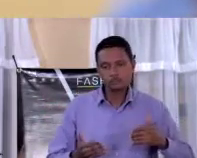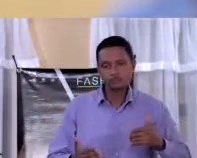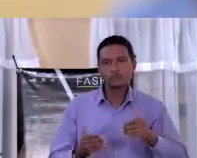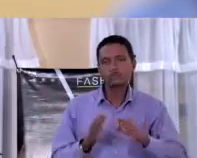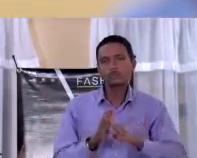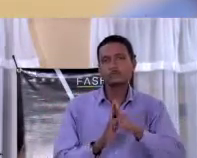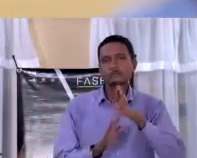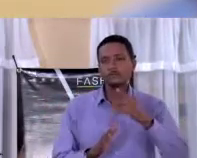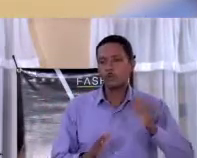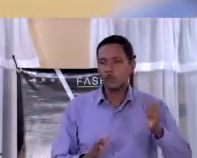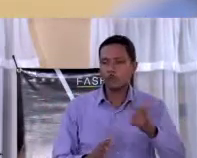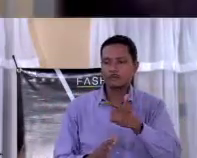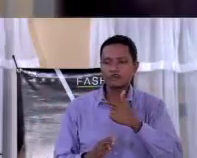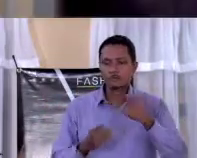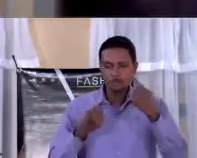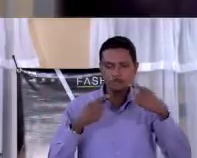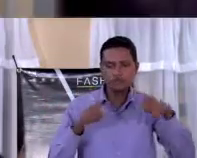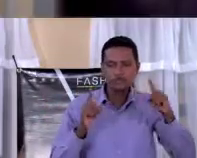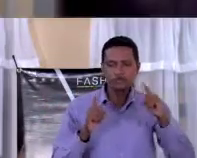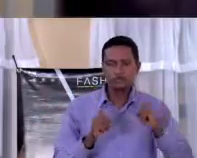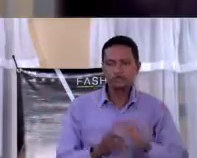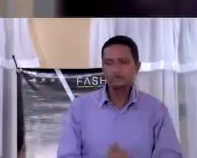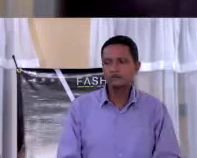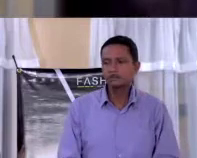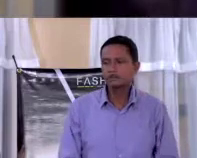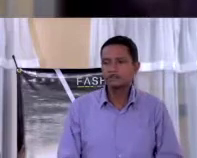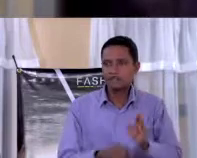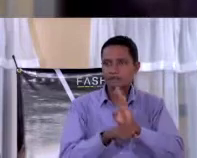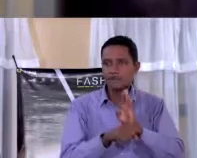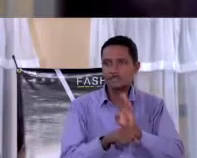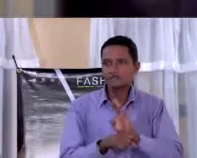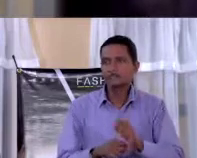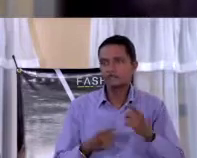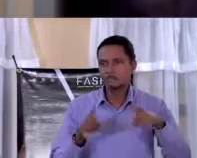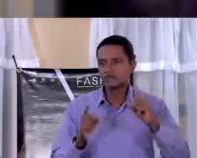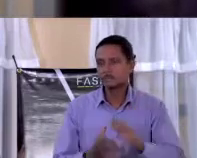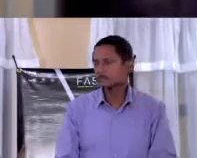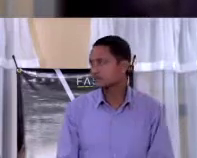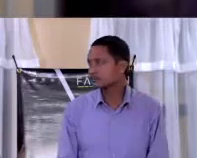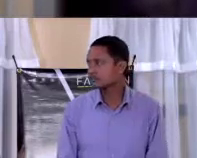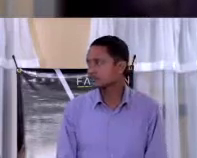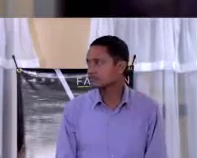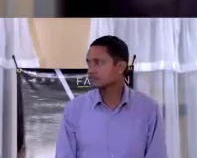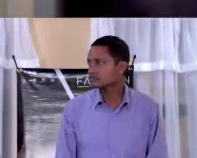can be a success in this business. I agree with you. Follow-up has been